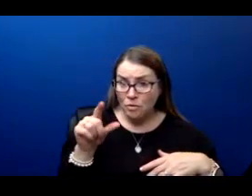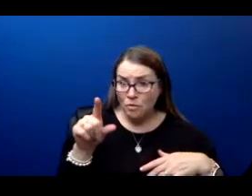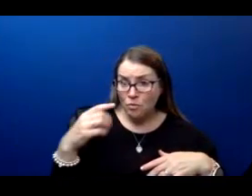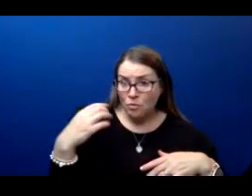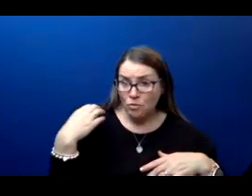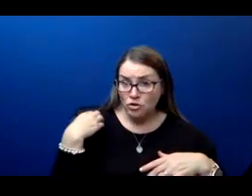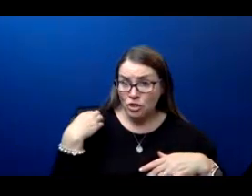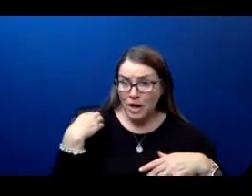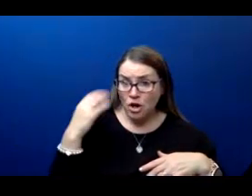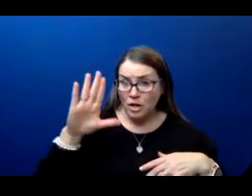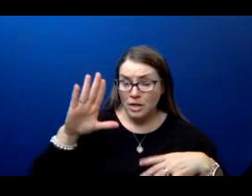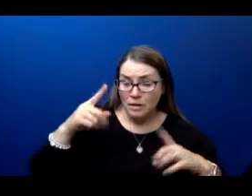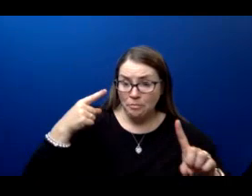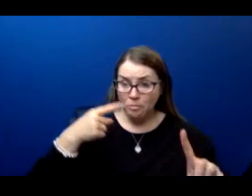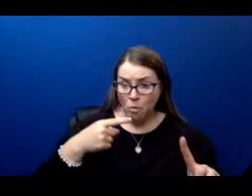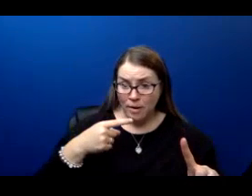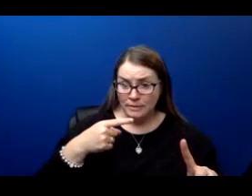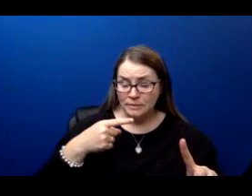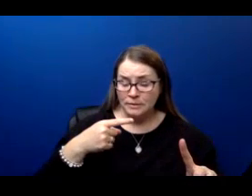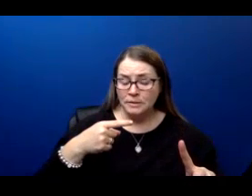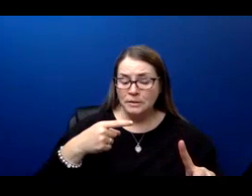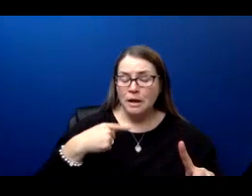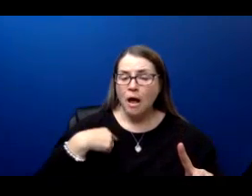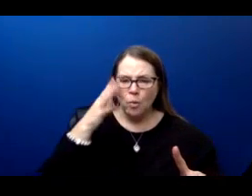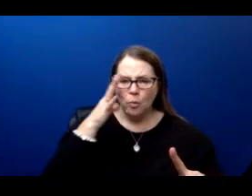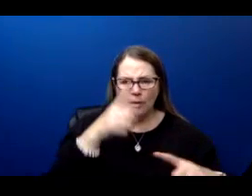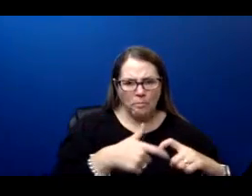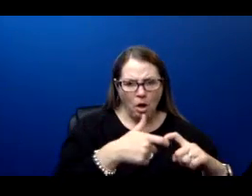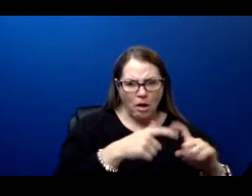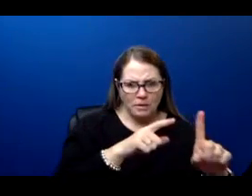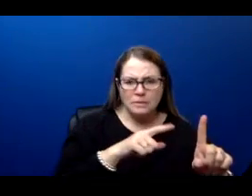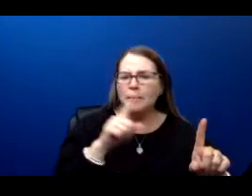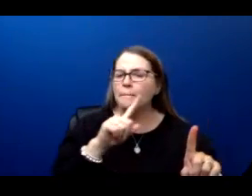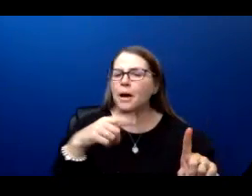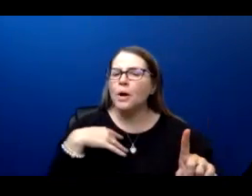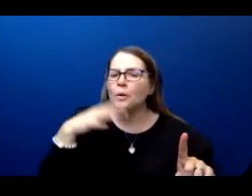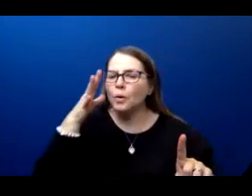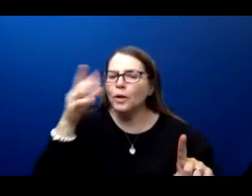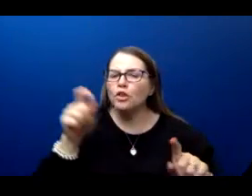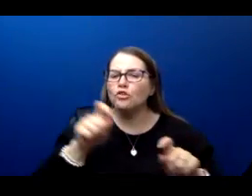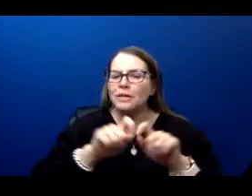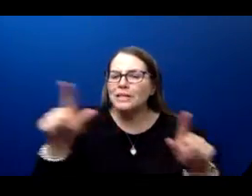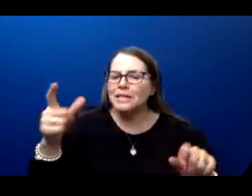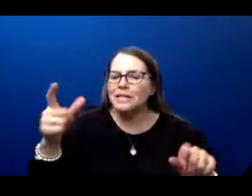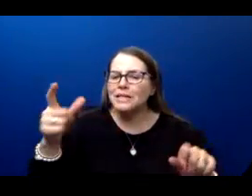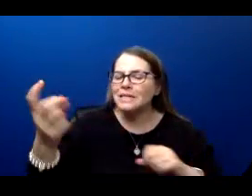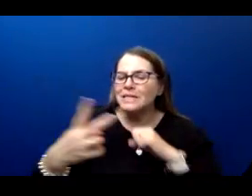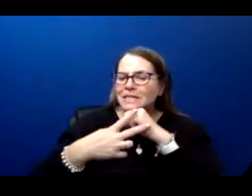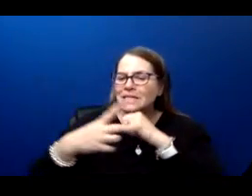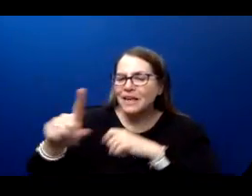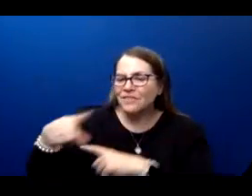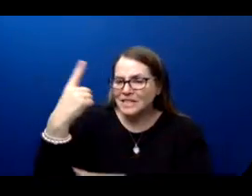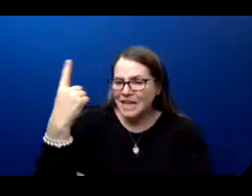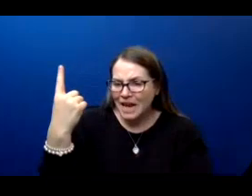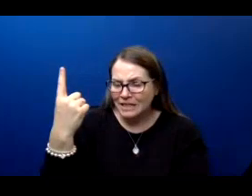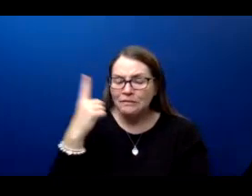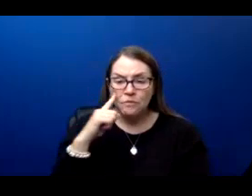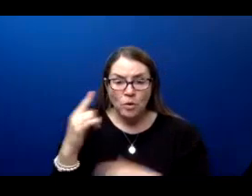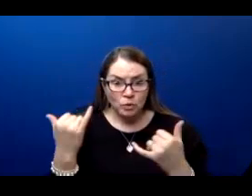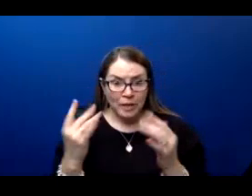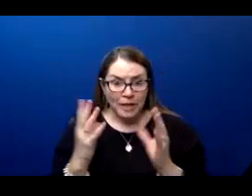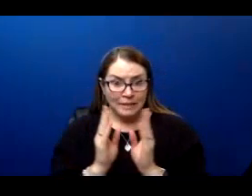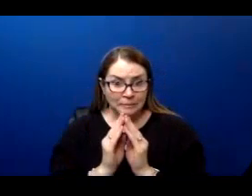for any thoughts, I just want to say that we will be releasing the Hold the Date flyer following today's meeting, and we really hope